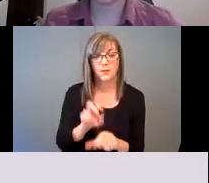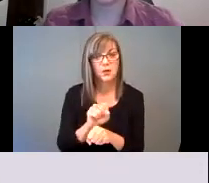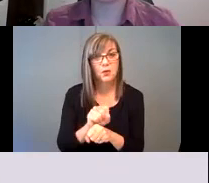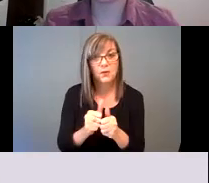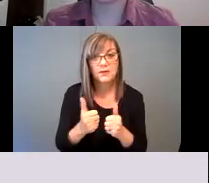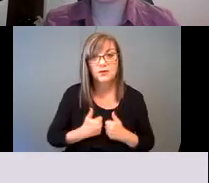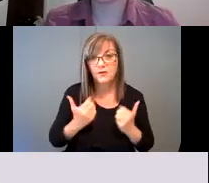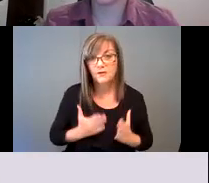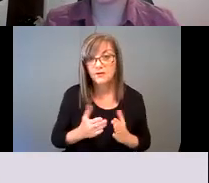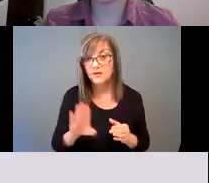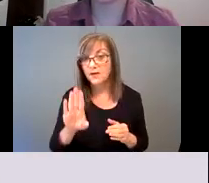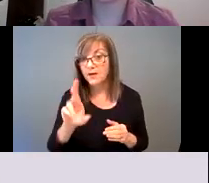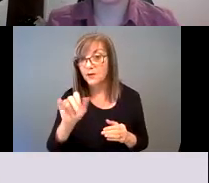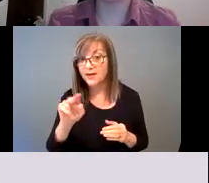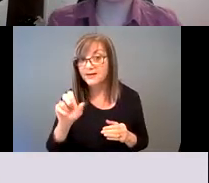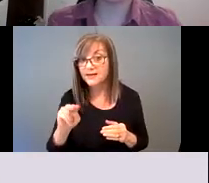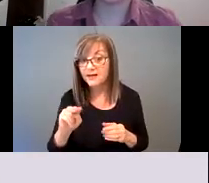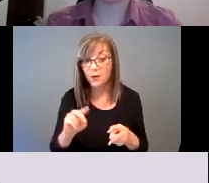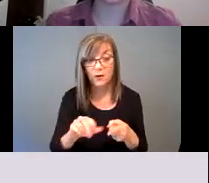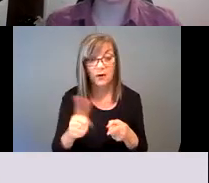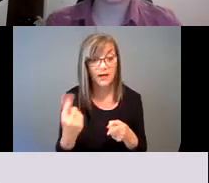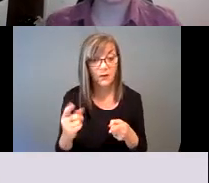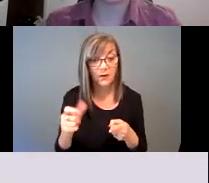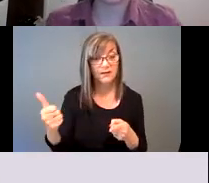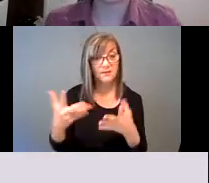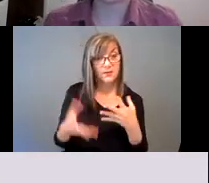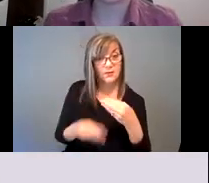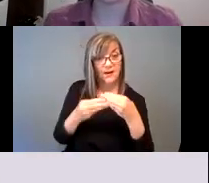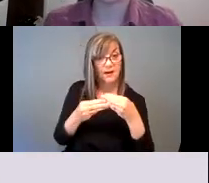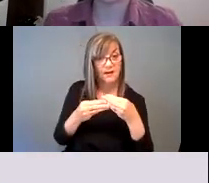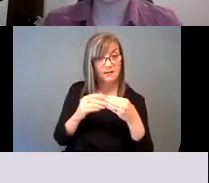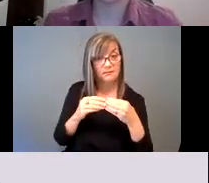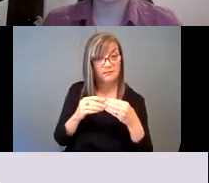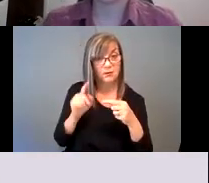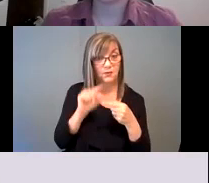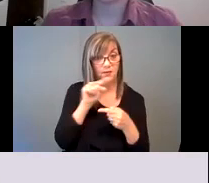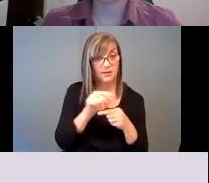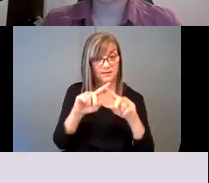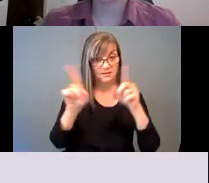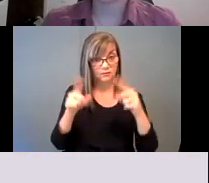you wanted to add, Brennison, or anyone else in the chat wanted to add anything about this exercise?